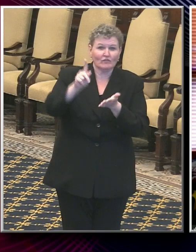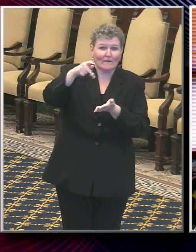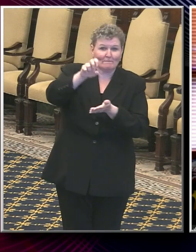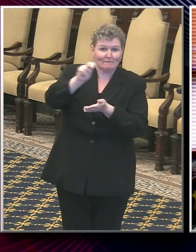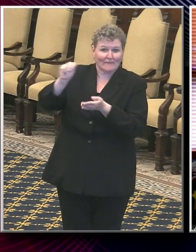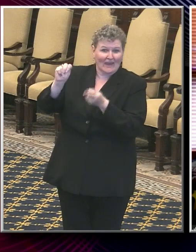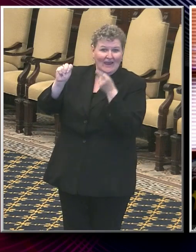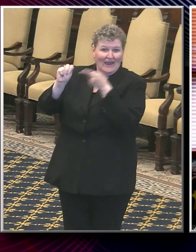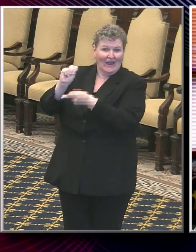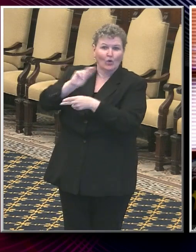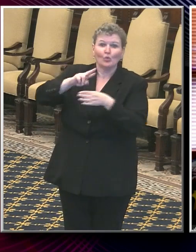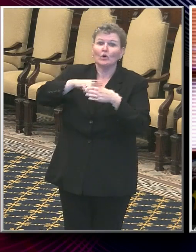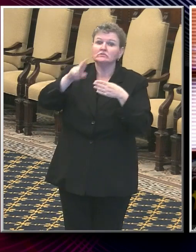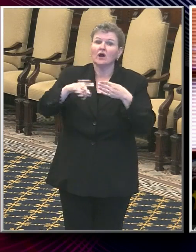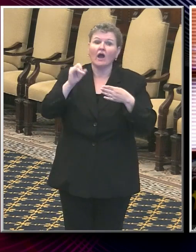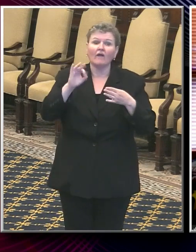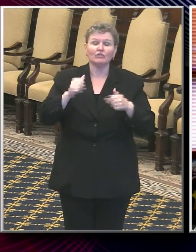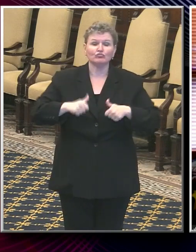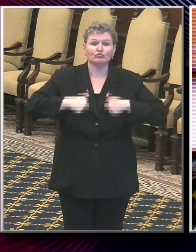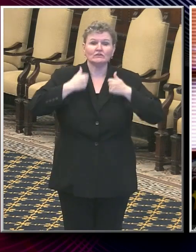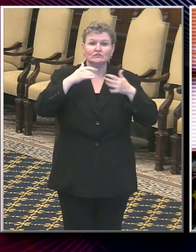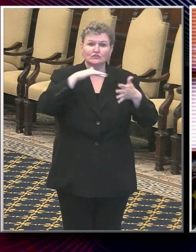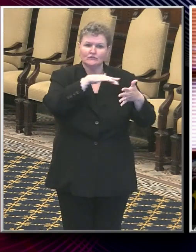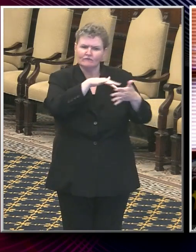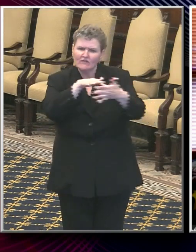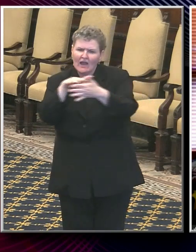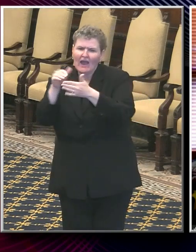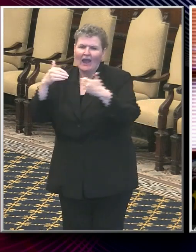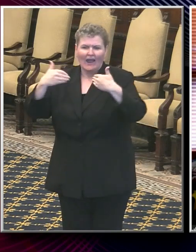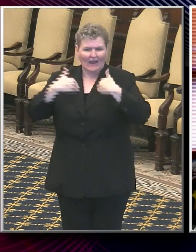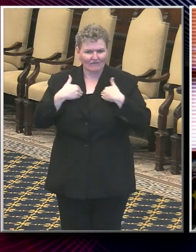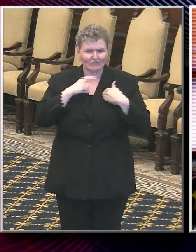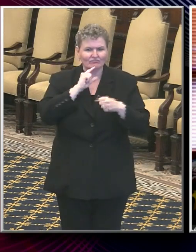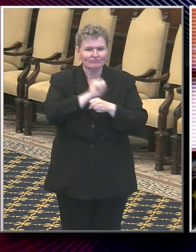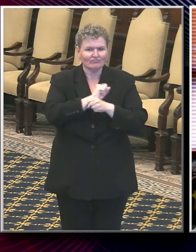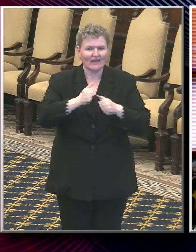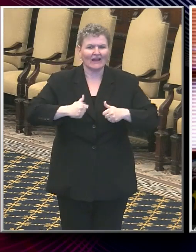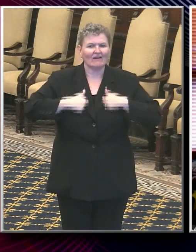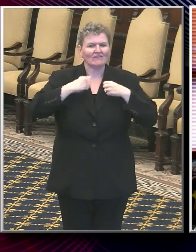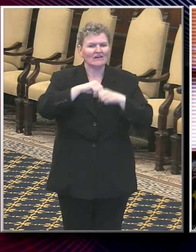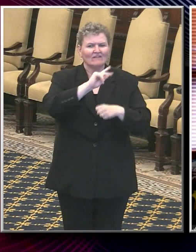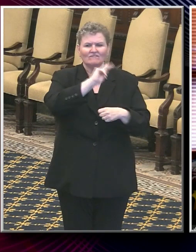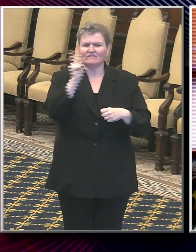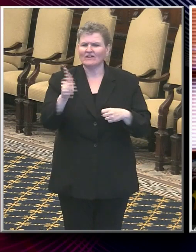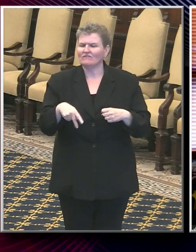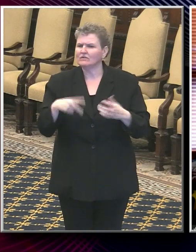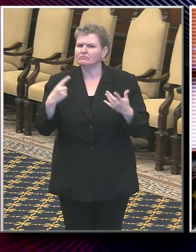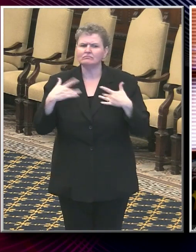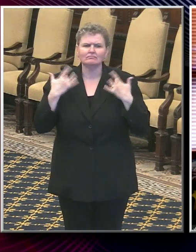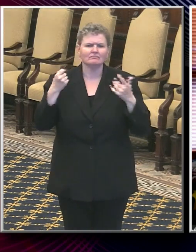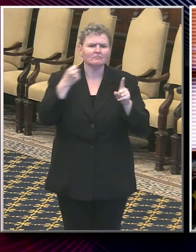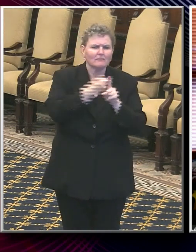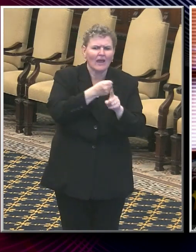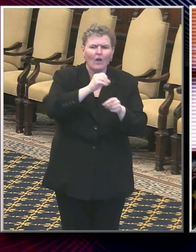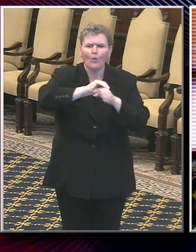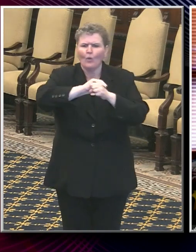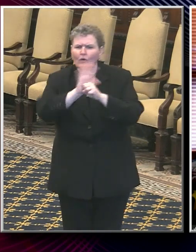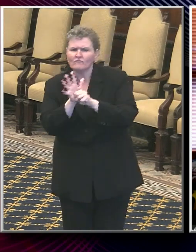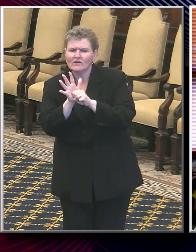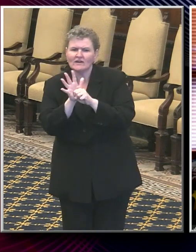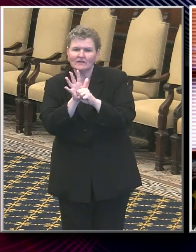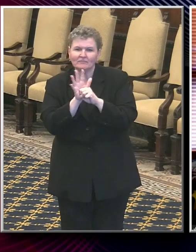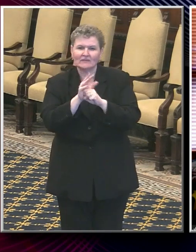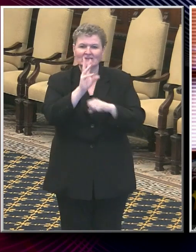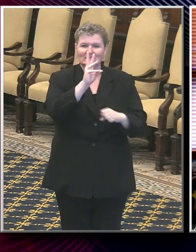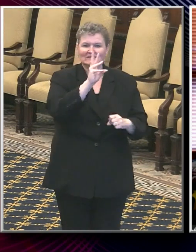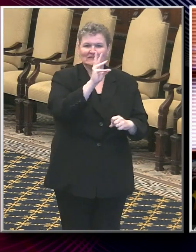of a resident survey on various aspects of life in Philadelphia during the pandemic. The online survey of 626